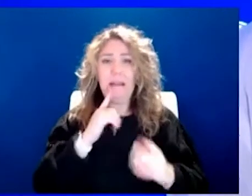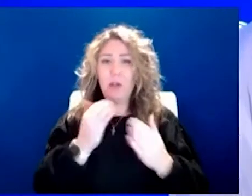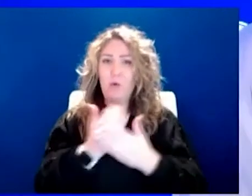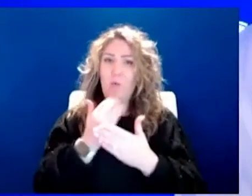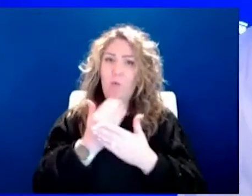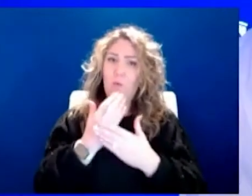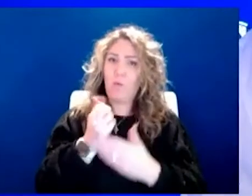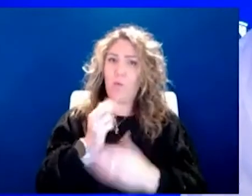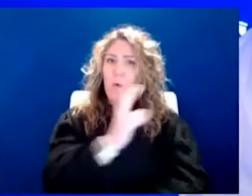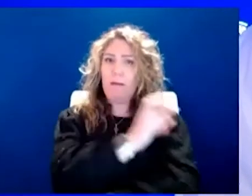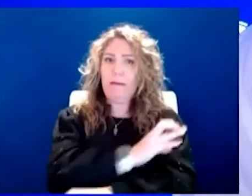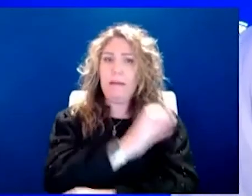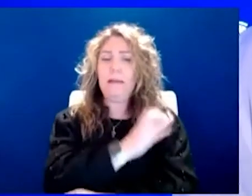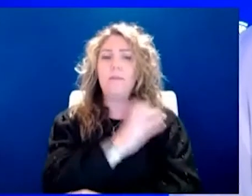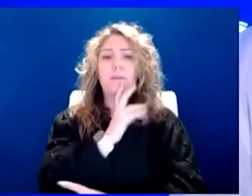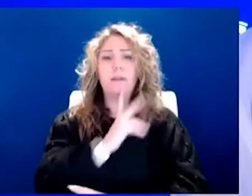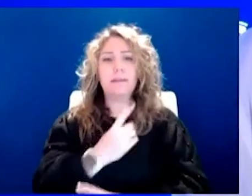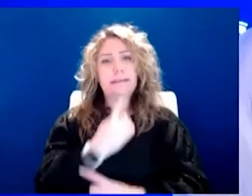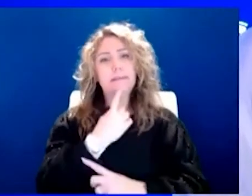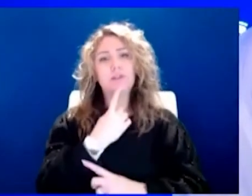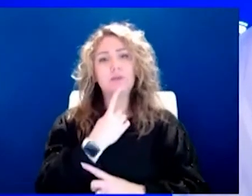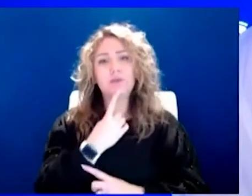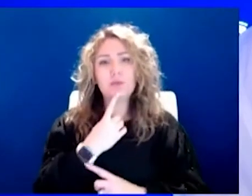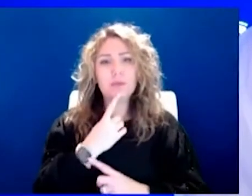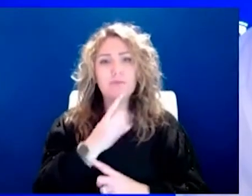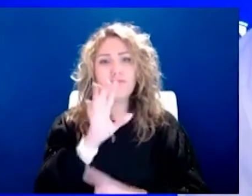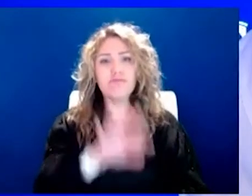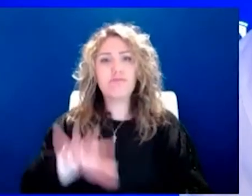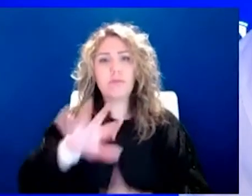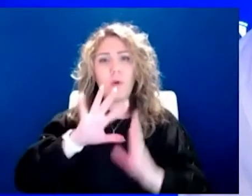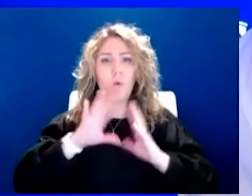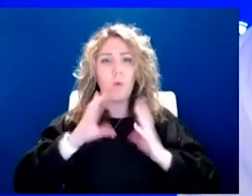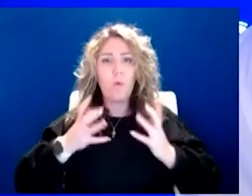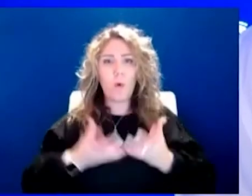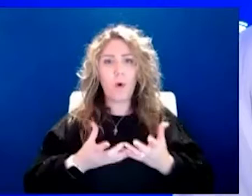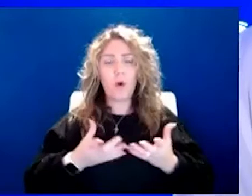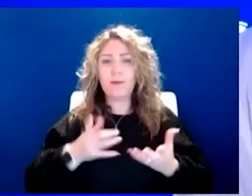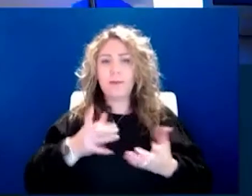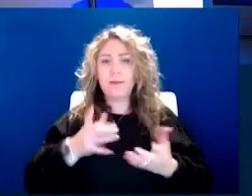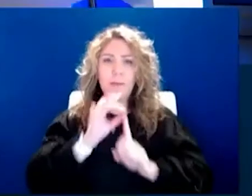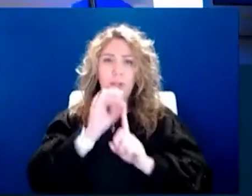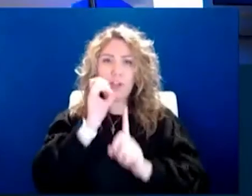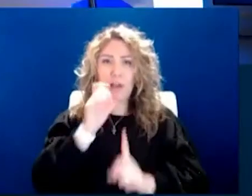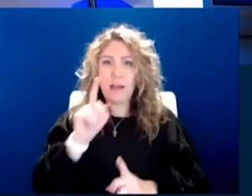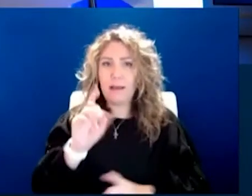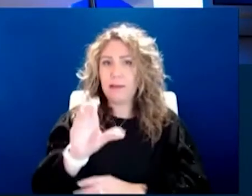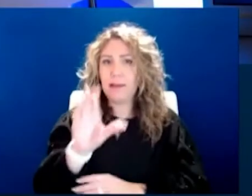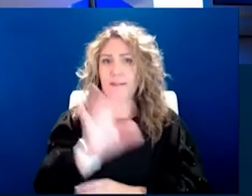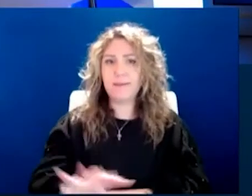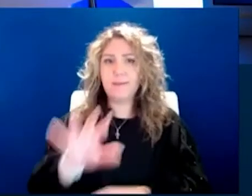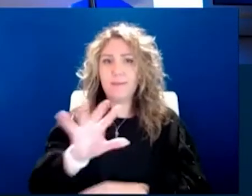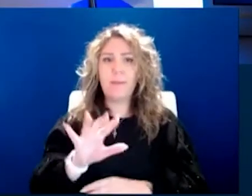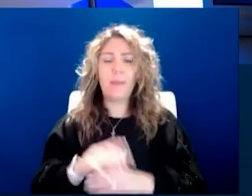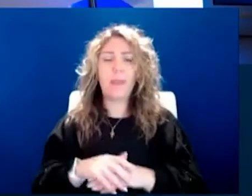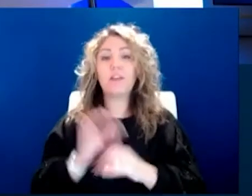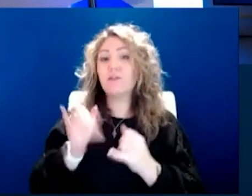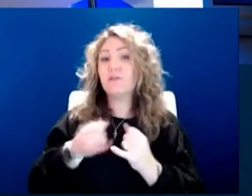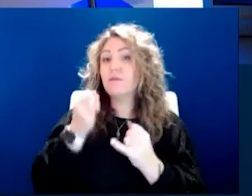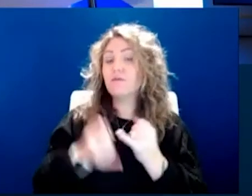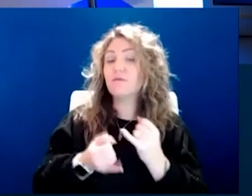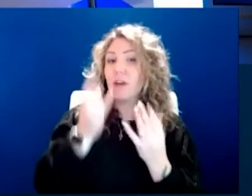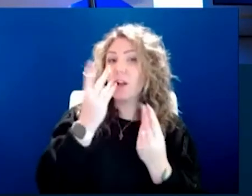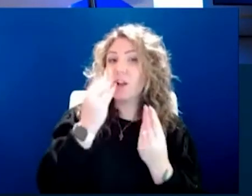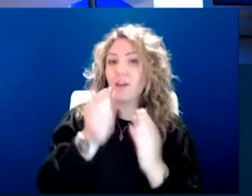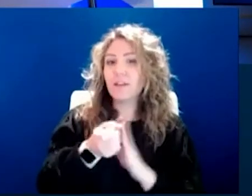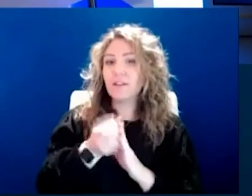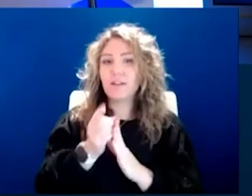significant variant around the world, and especially not in the Kansas City area right now. All right, we're going to get to final thoughts here in just a moment. We're getting a lot